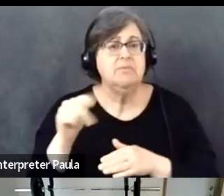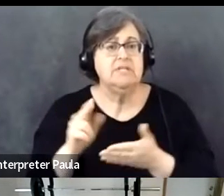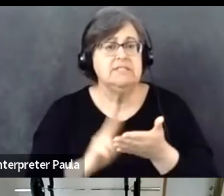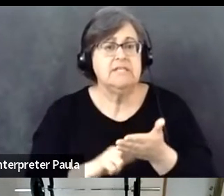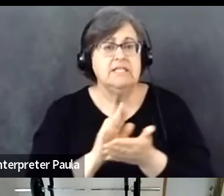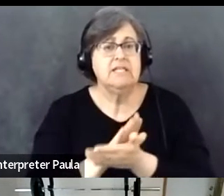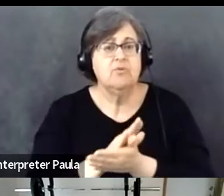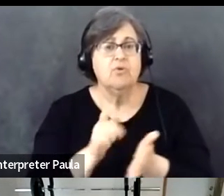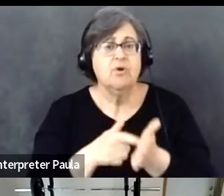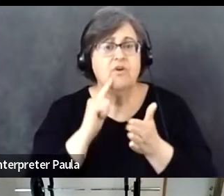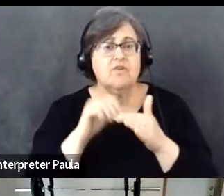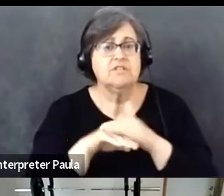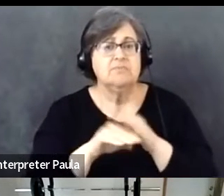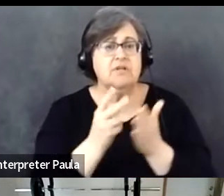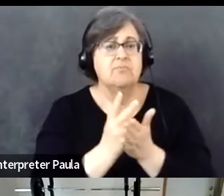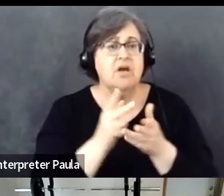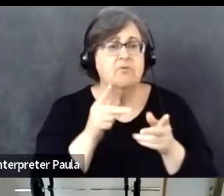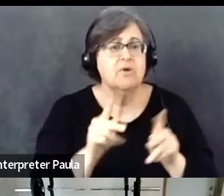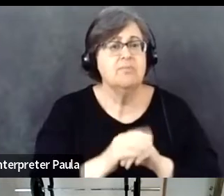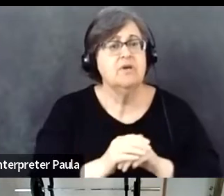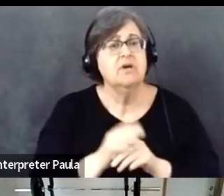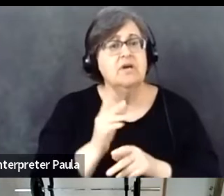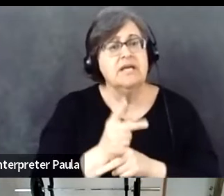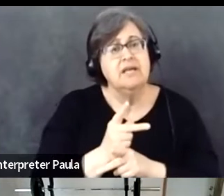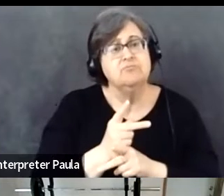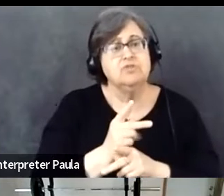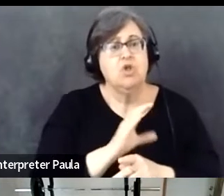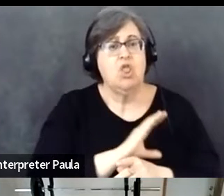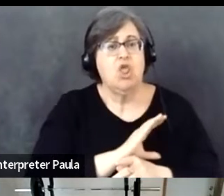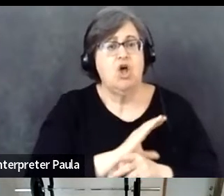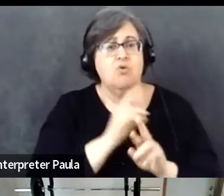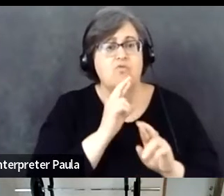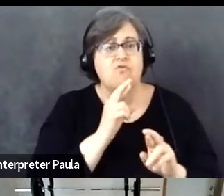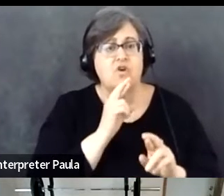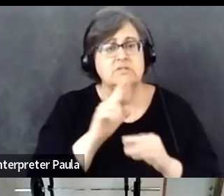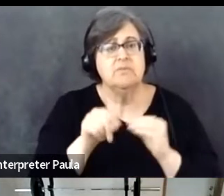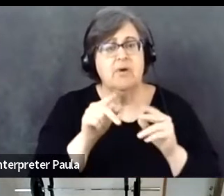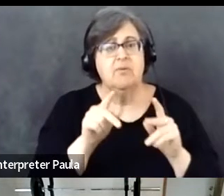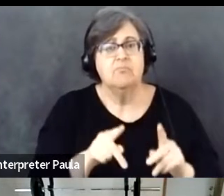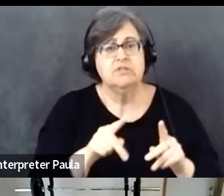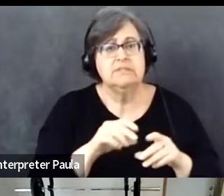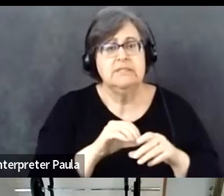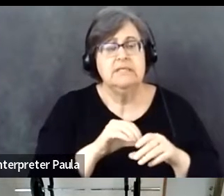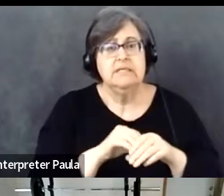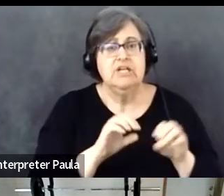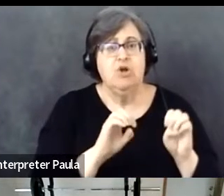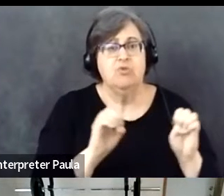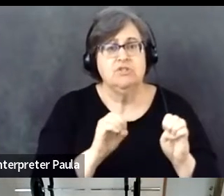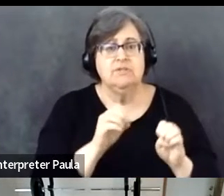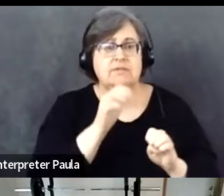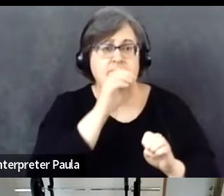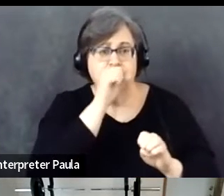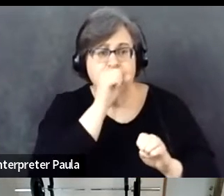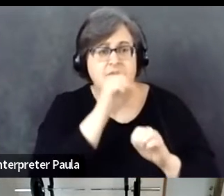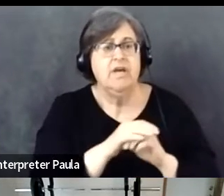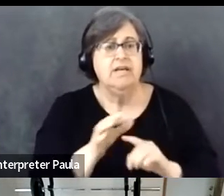to be confidential, special education task force, private school settings, and newborn screening panel updates. Two